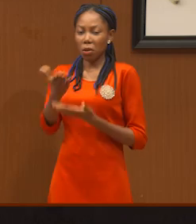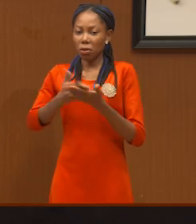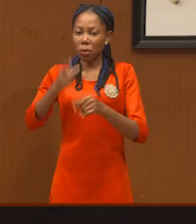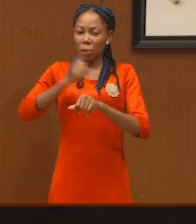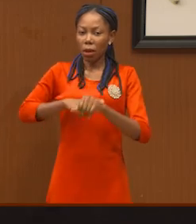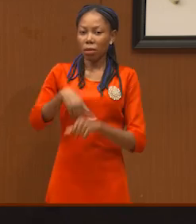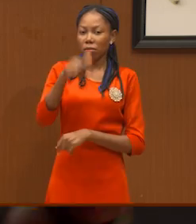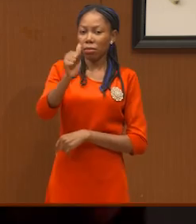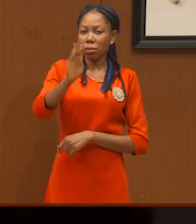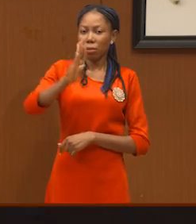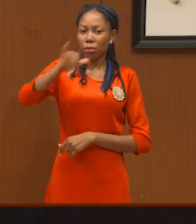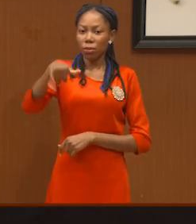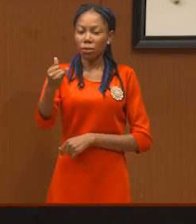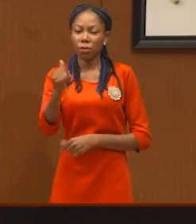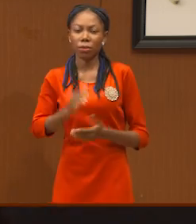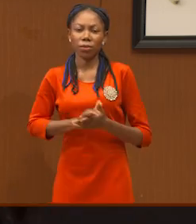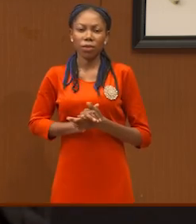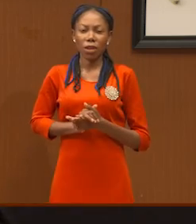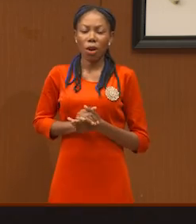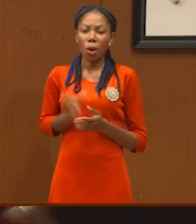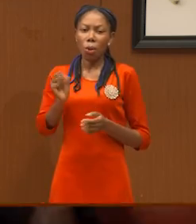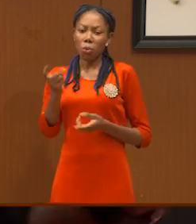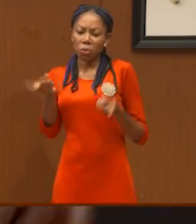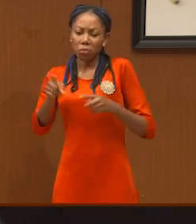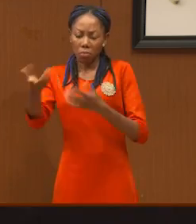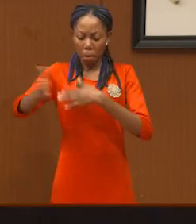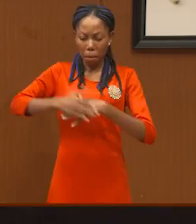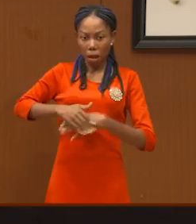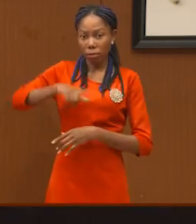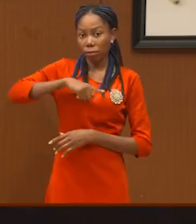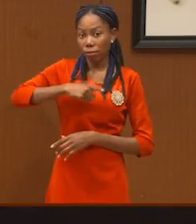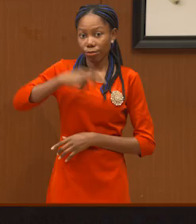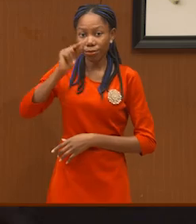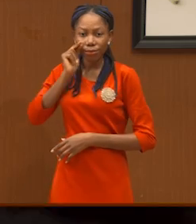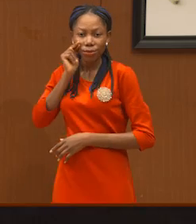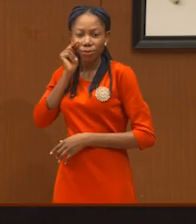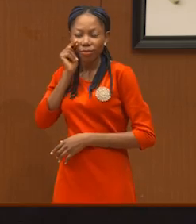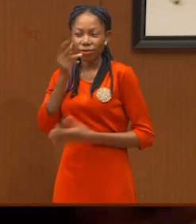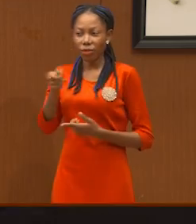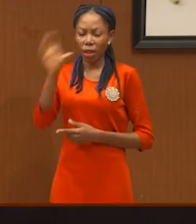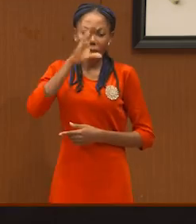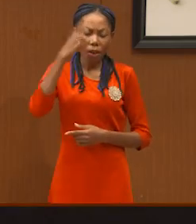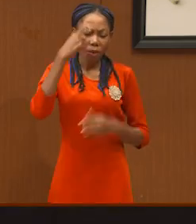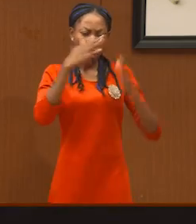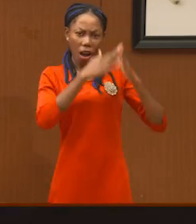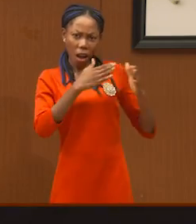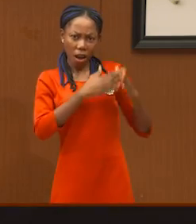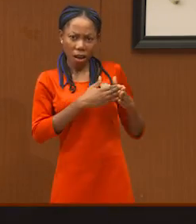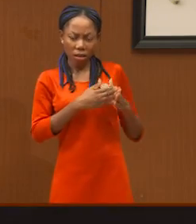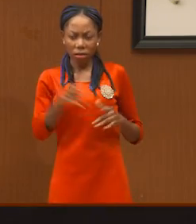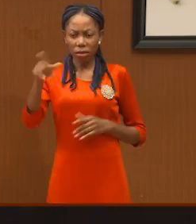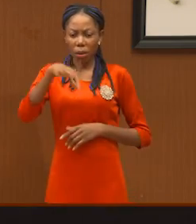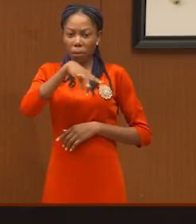all of that. So when I was brought to Lagos, I said, okay, fine. I got his apartment and many other apartments. I got into his